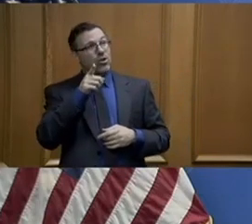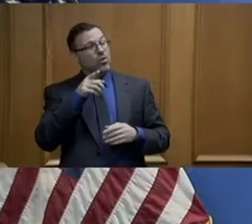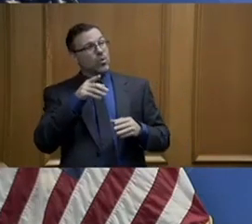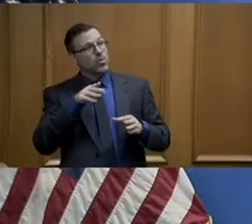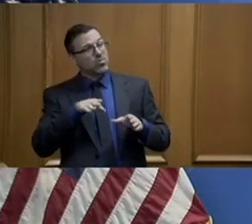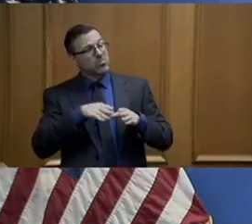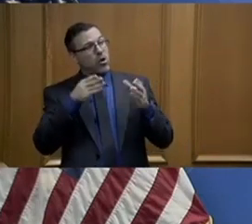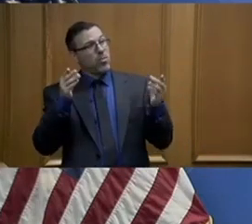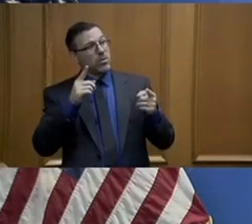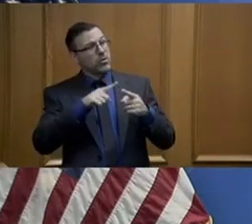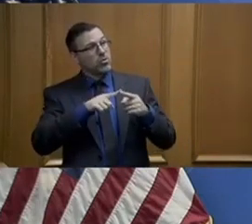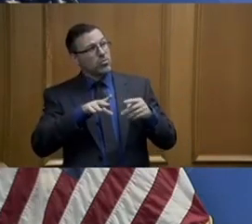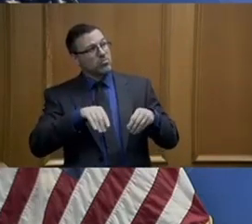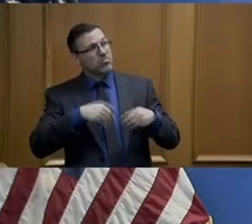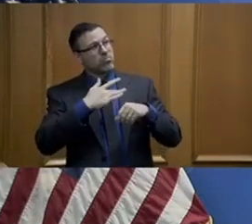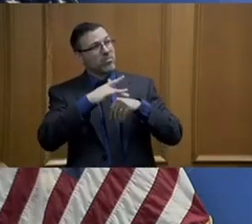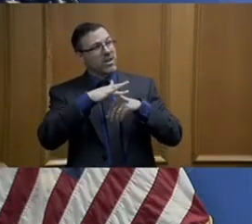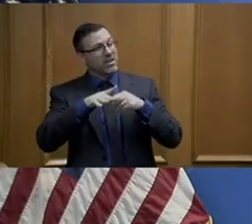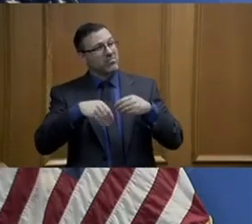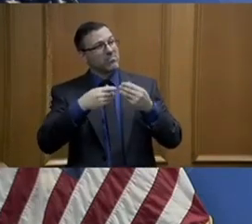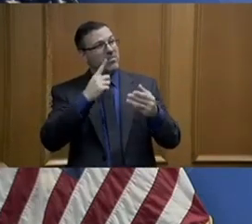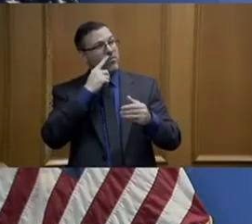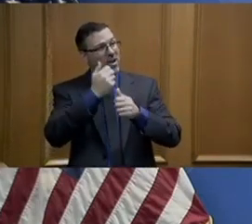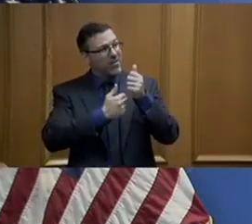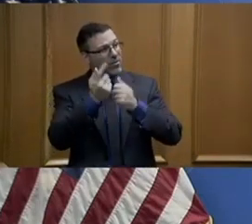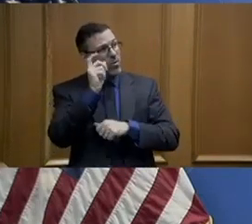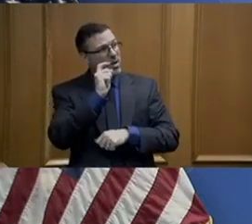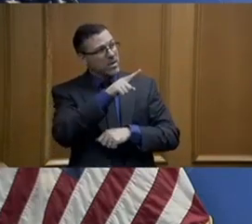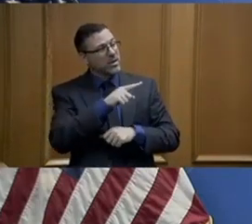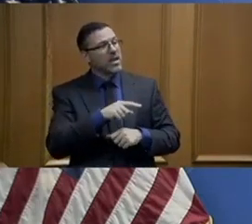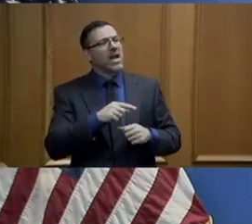at Vanderbilt? You know, we